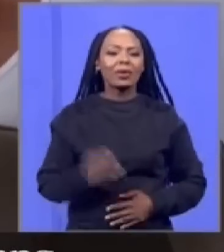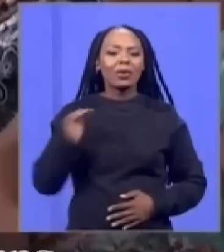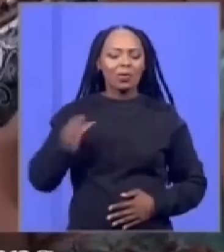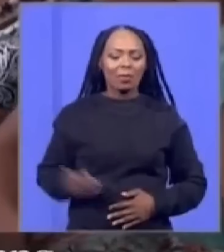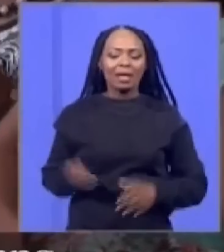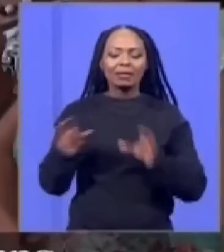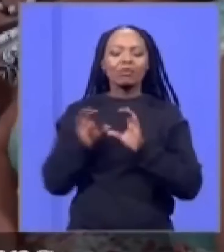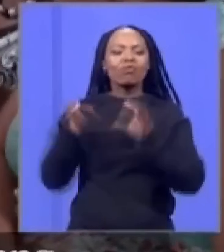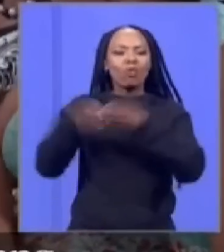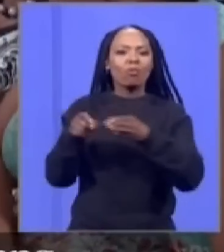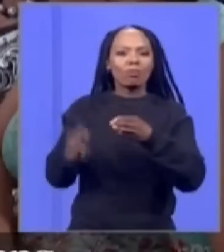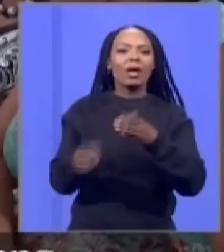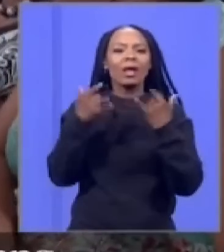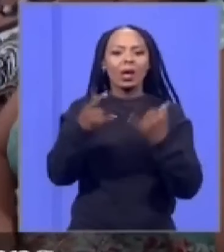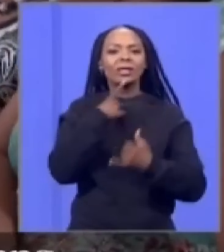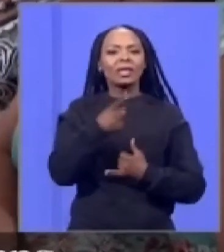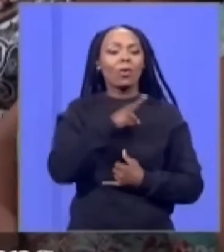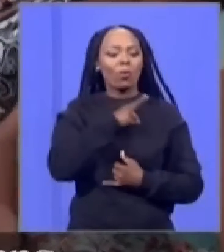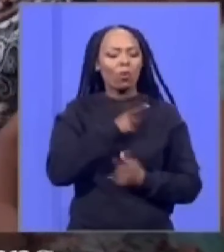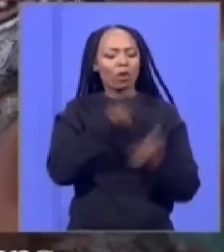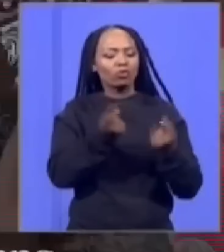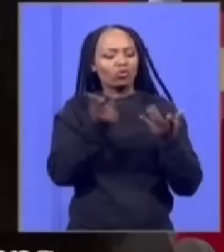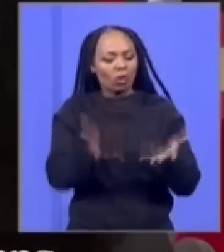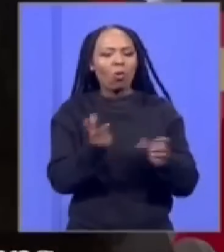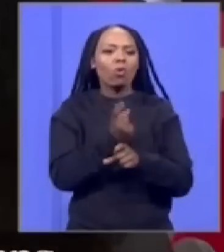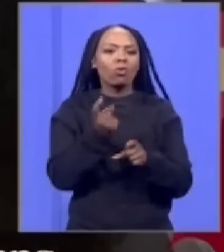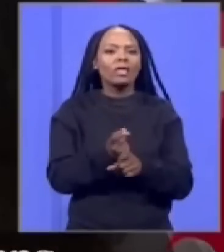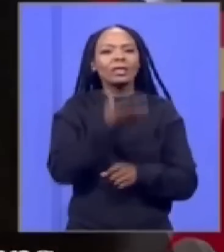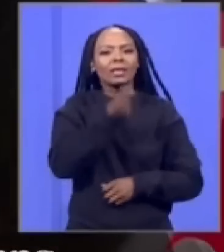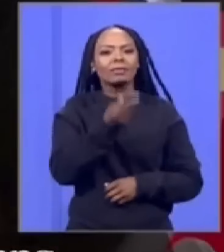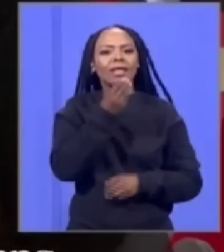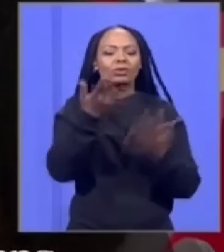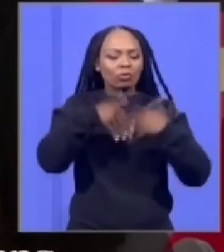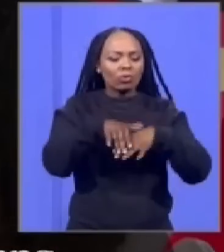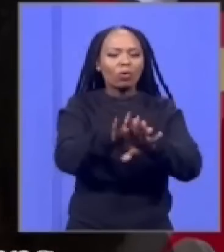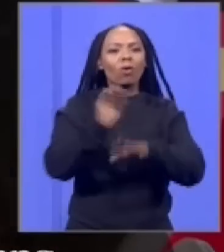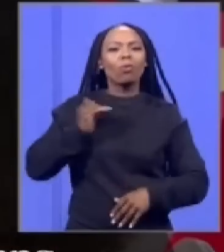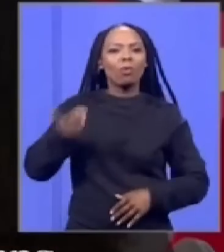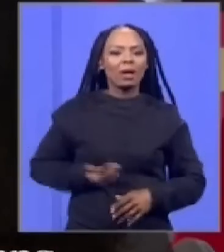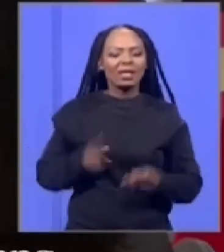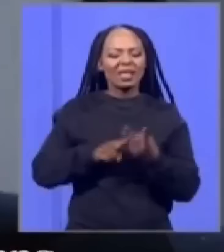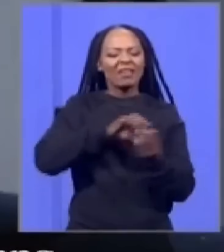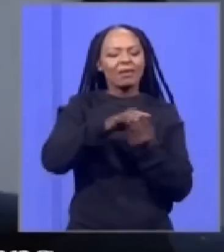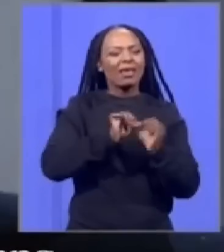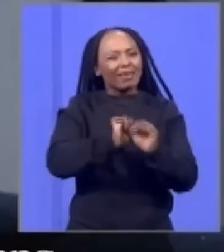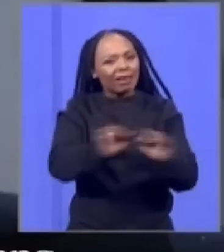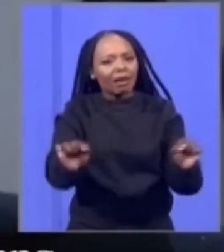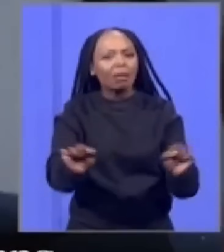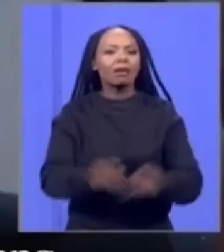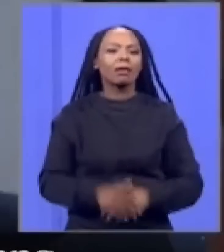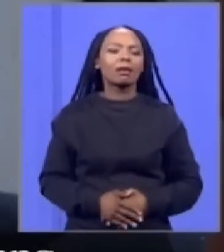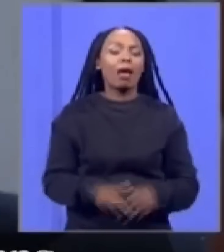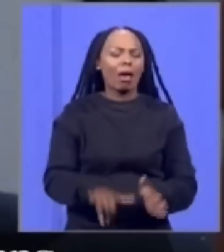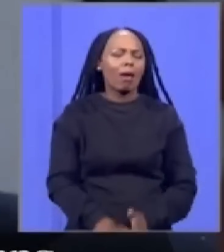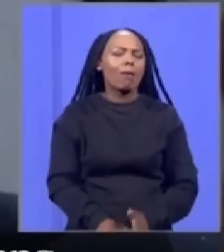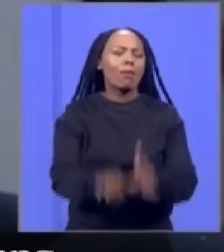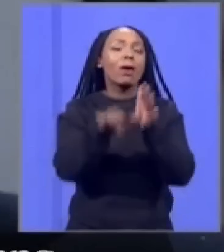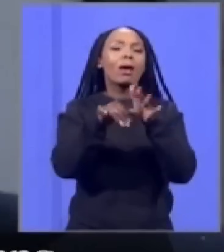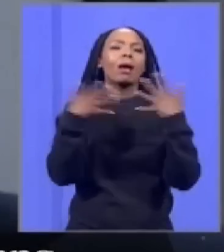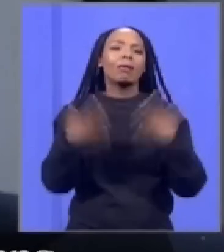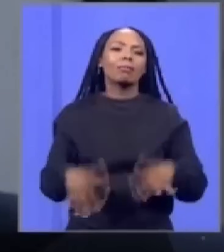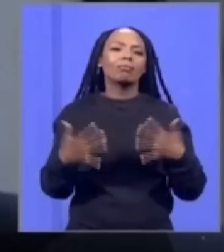re maikemisetso a mosebetsi ona wa Christmas e ne le ho kopanya basadi le malapa. Go